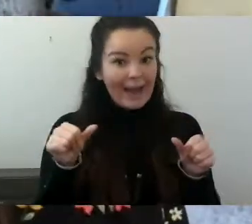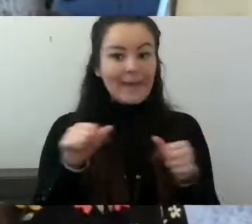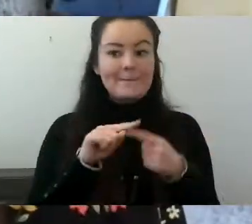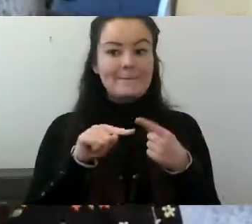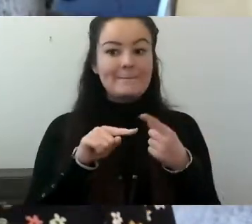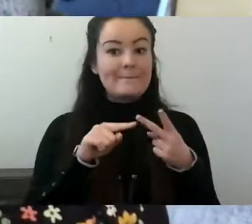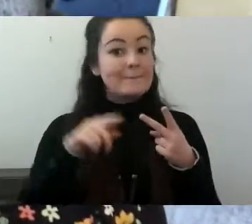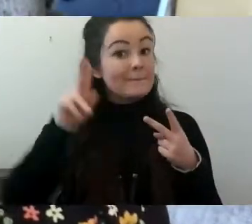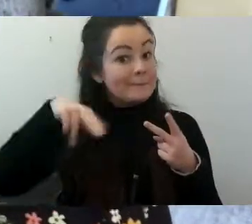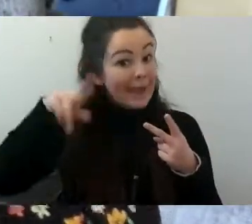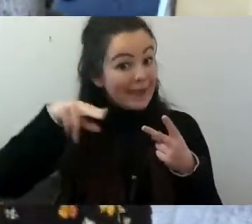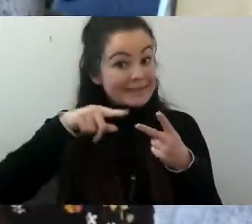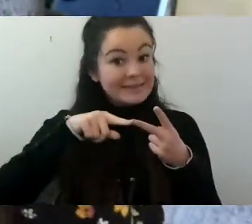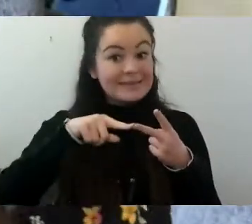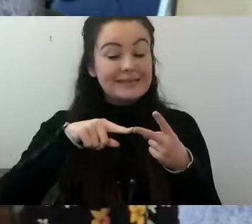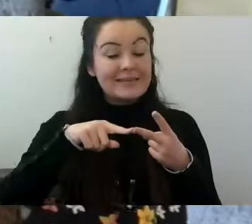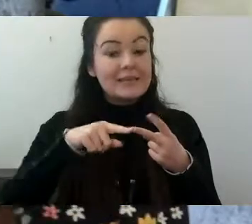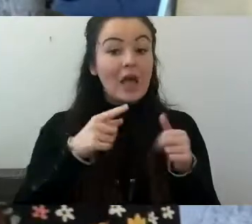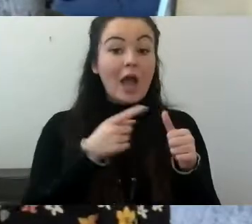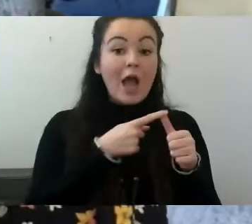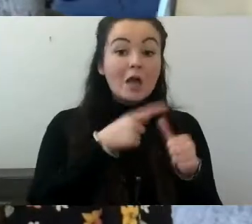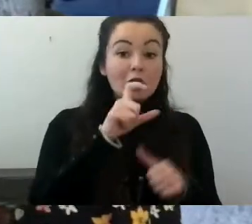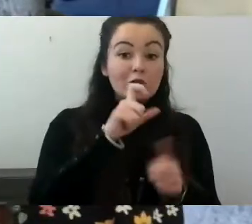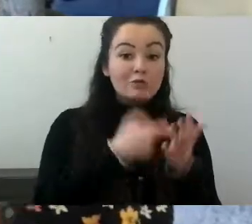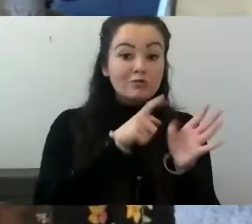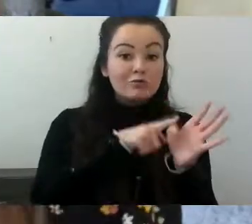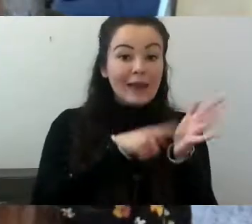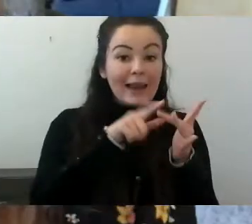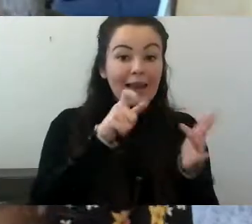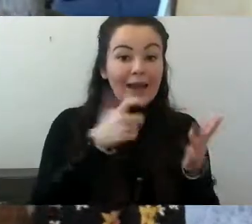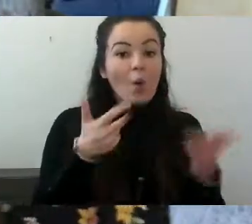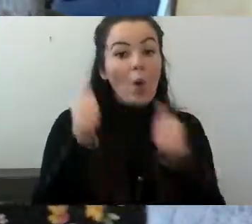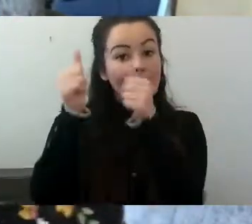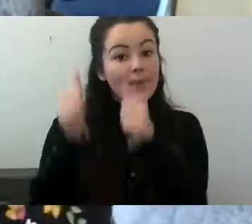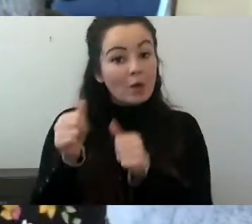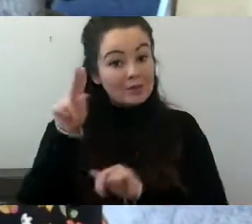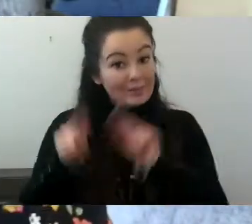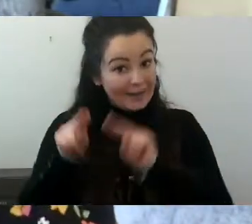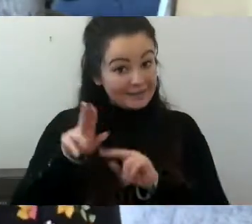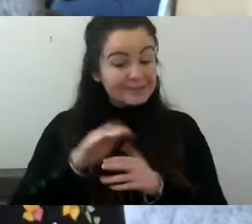tape, some paint, so acrylic or poster paint,